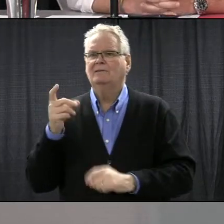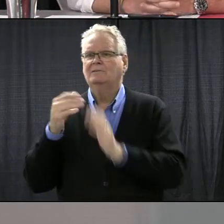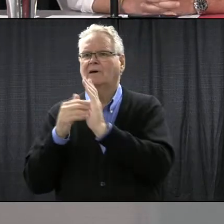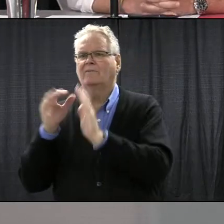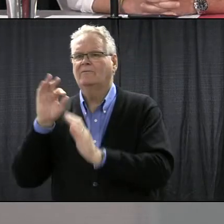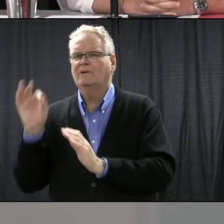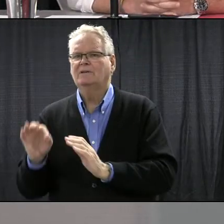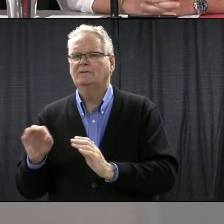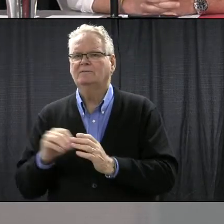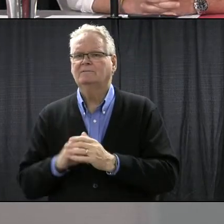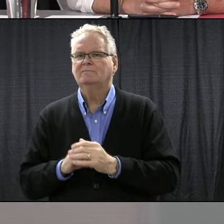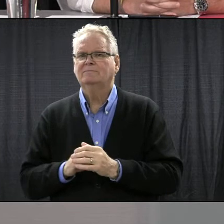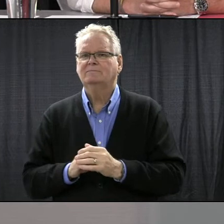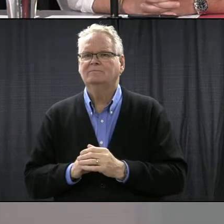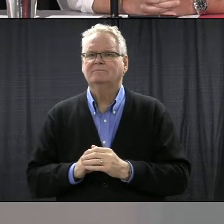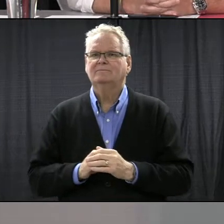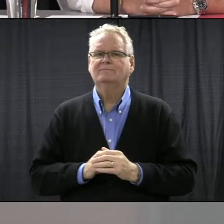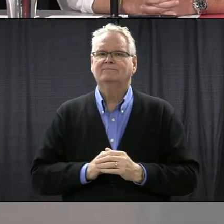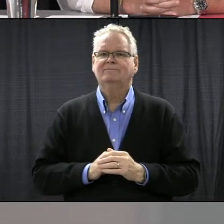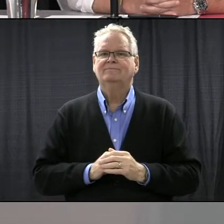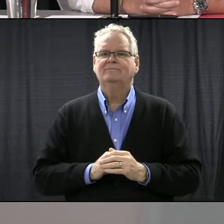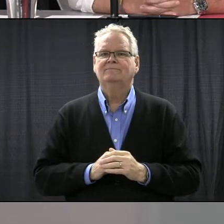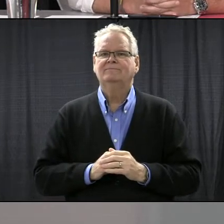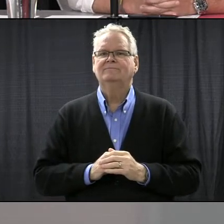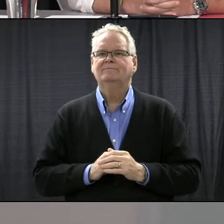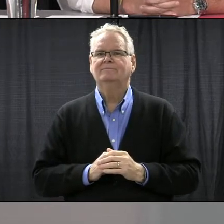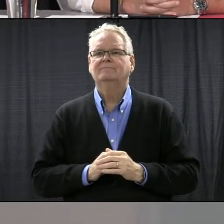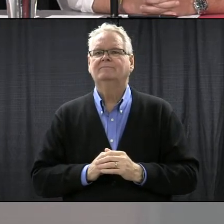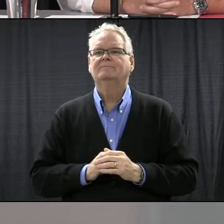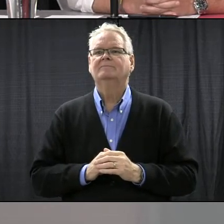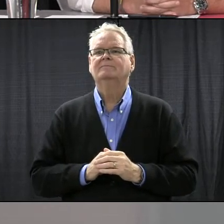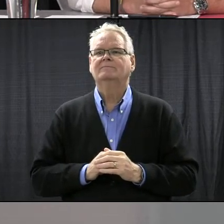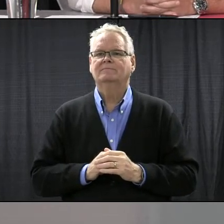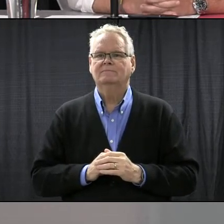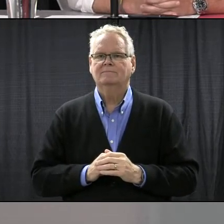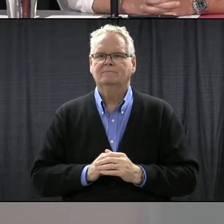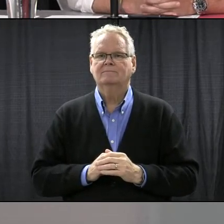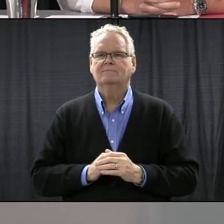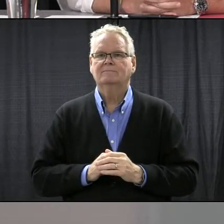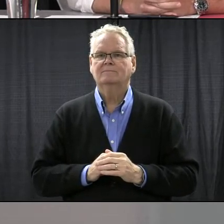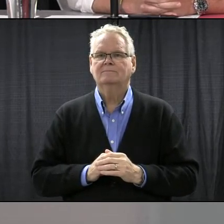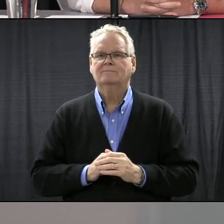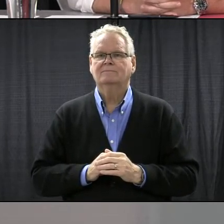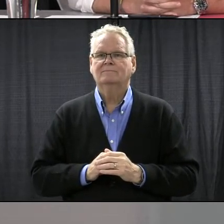going to weigh in, but... Well, lucky you. Do you want to take a chance?